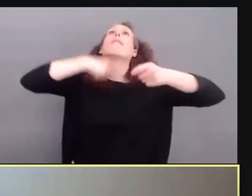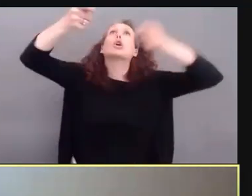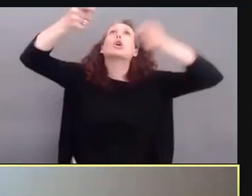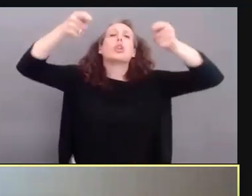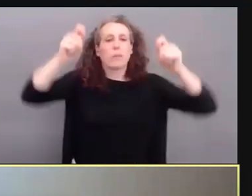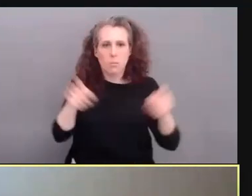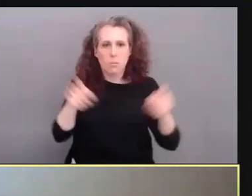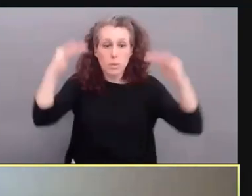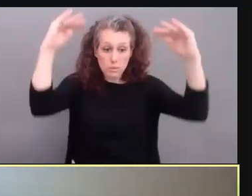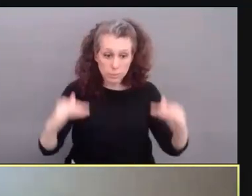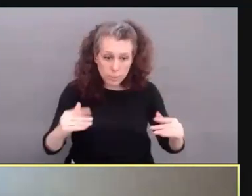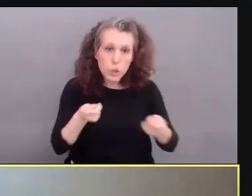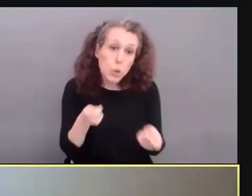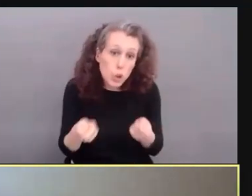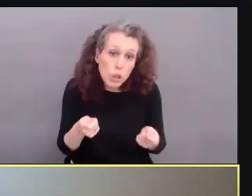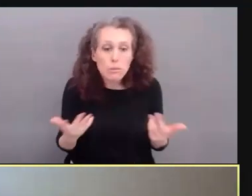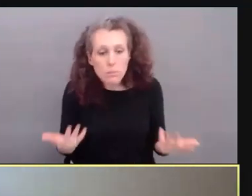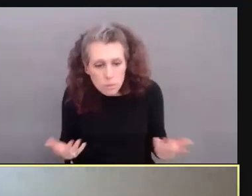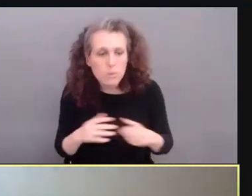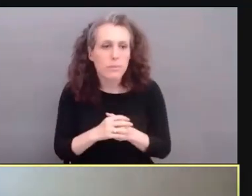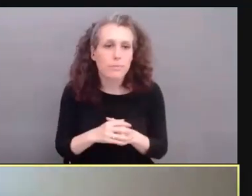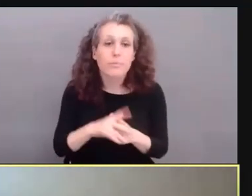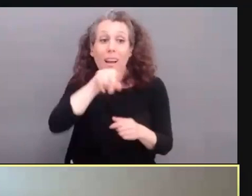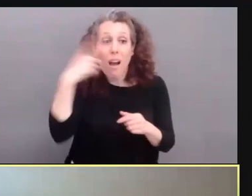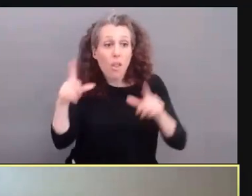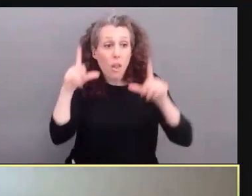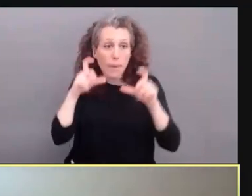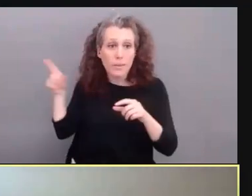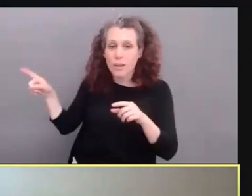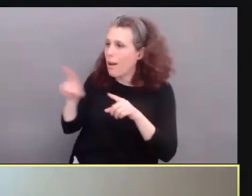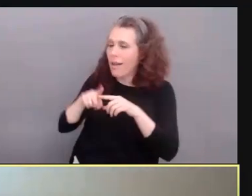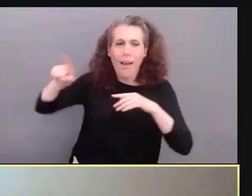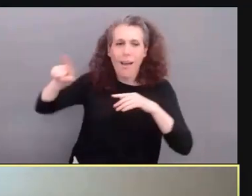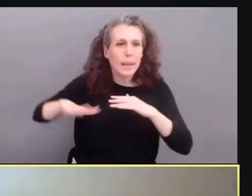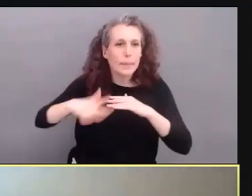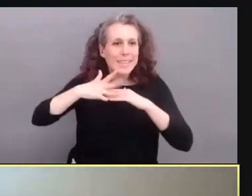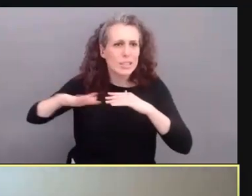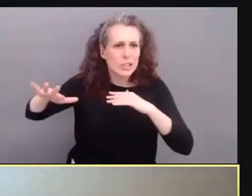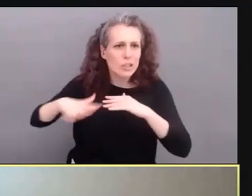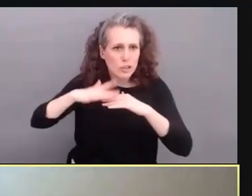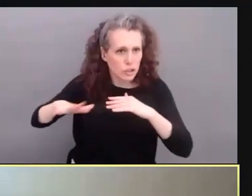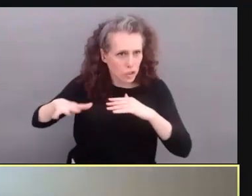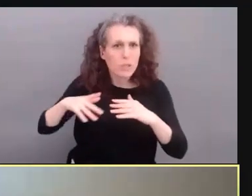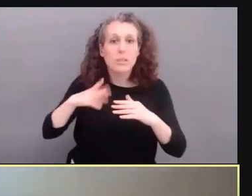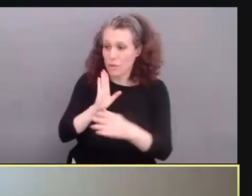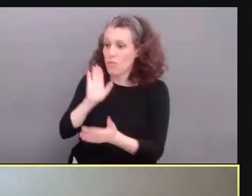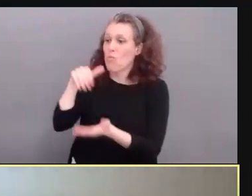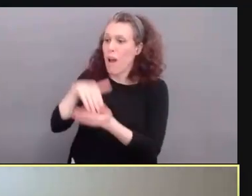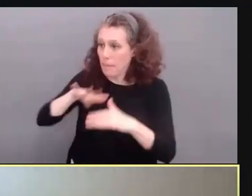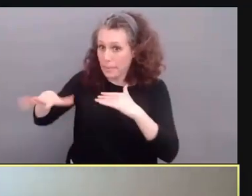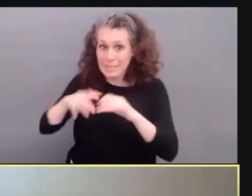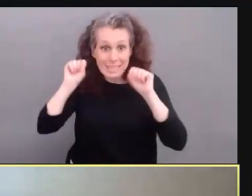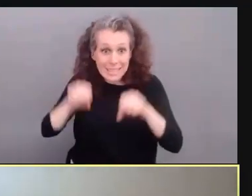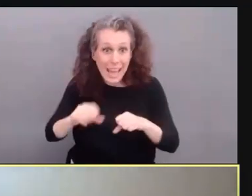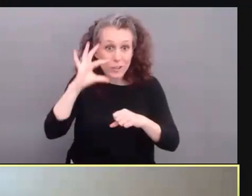And the third figure takes you also to an accessible beach service point with all the elements that should be in place, ought to be